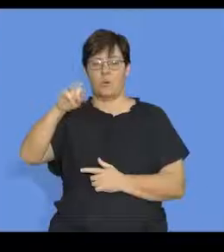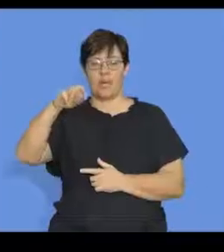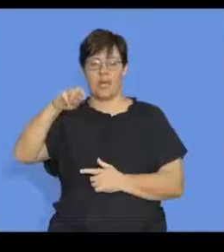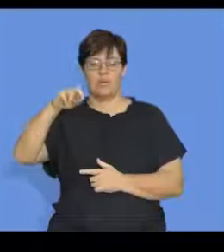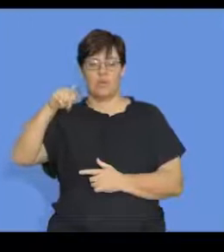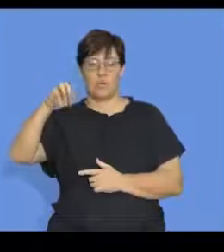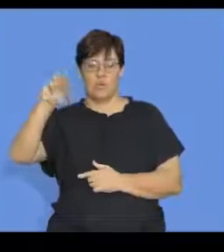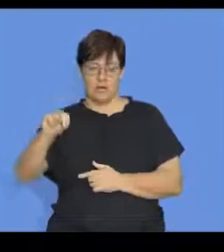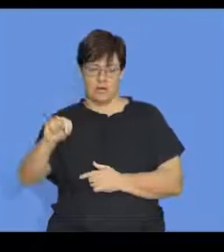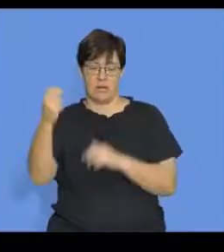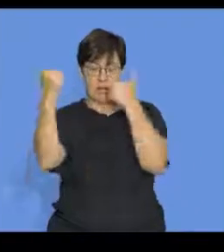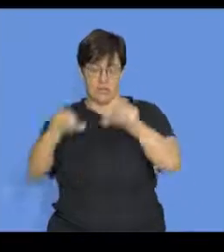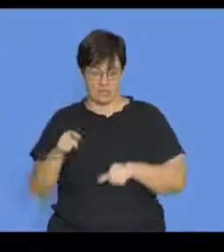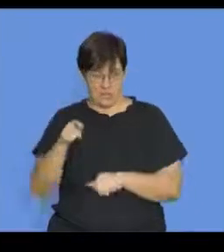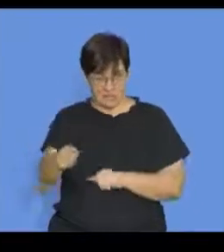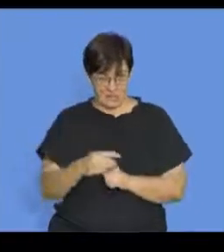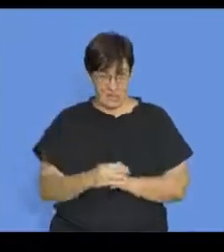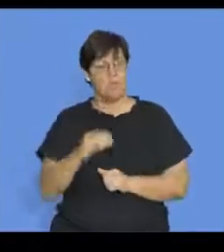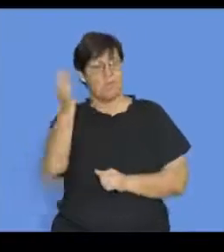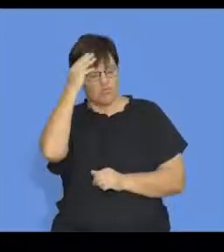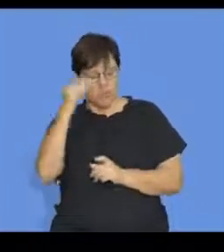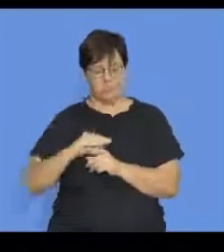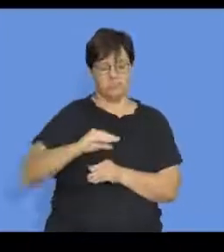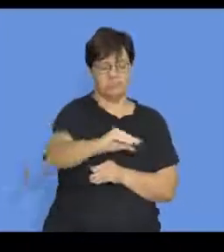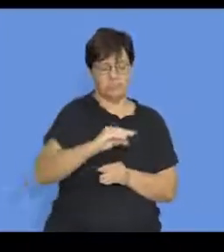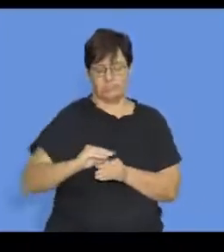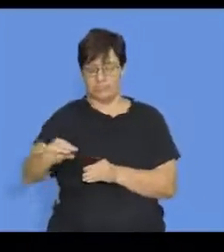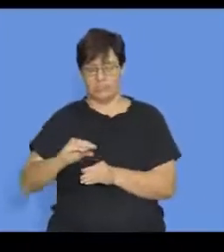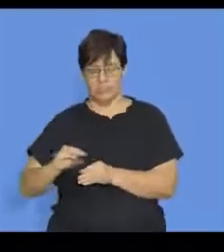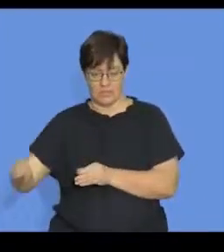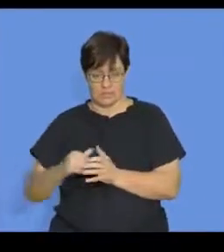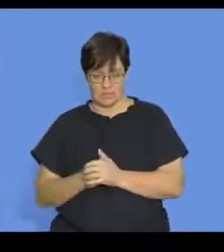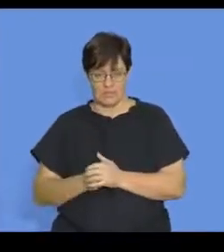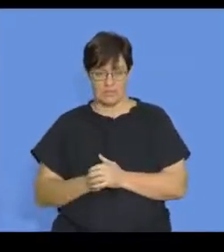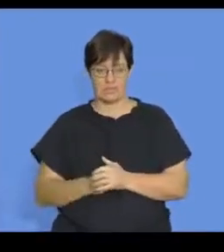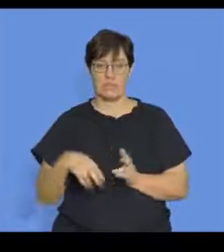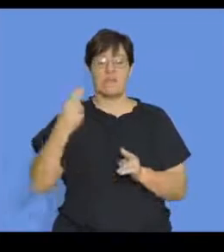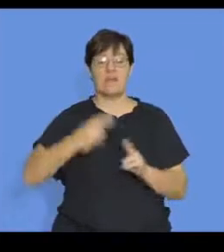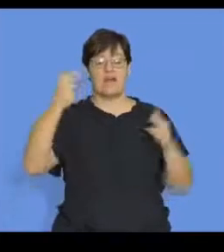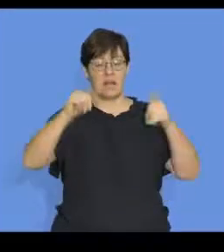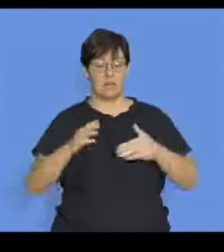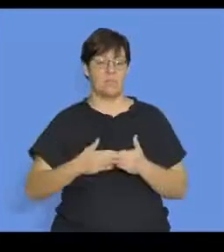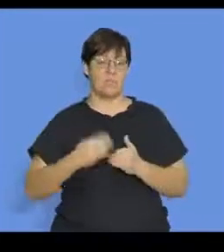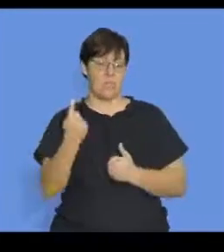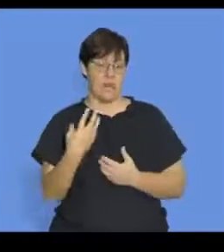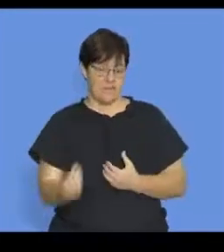an appropriation account. Okay, so we've got one more final